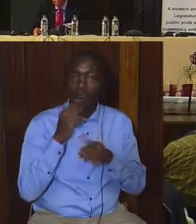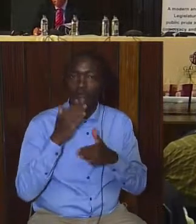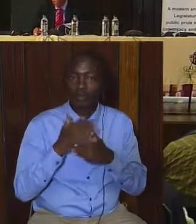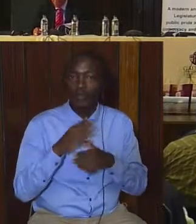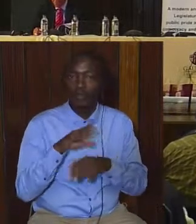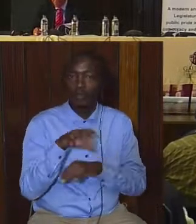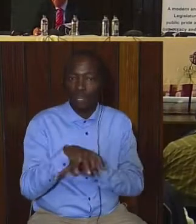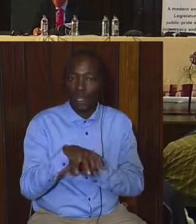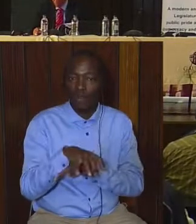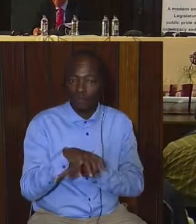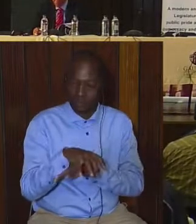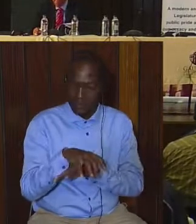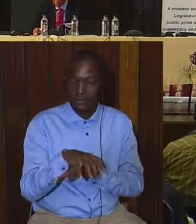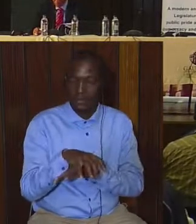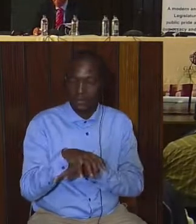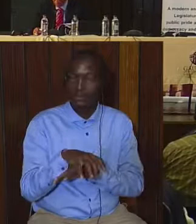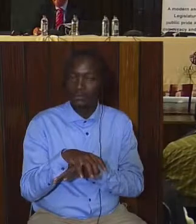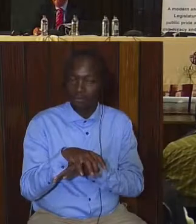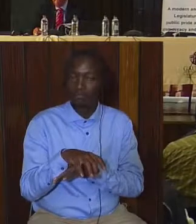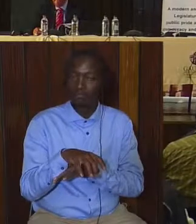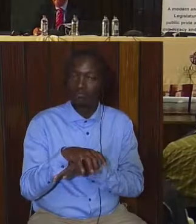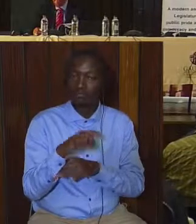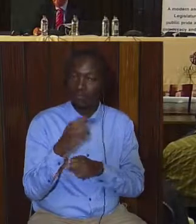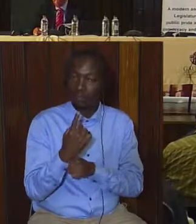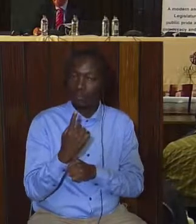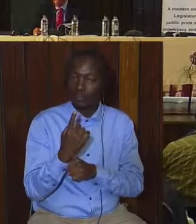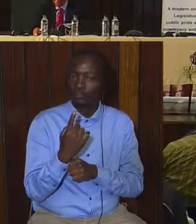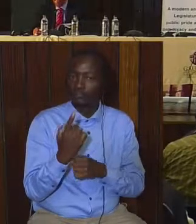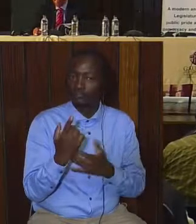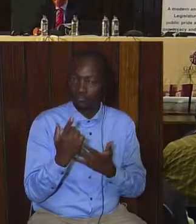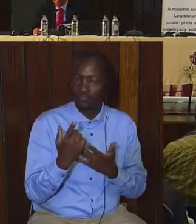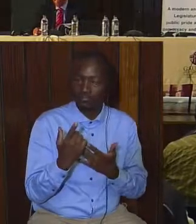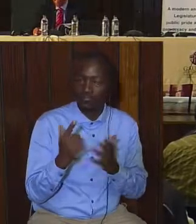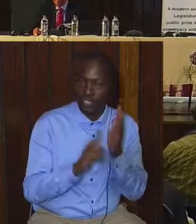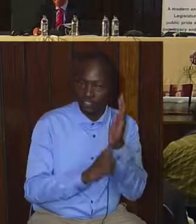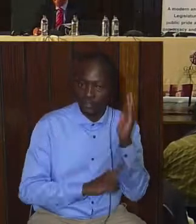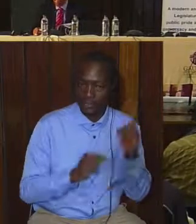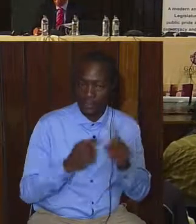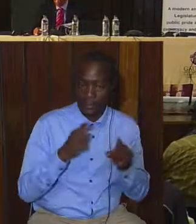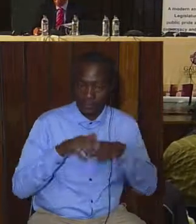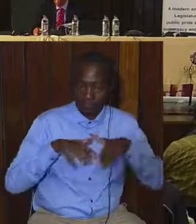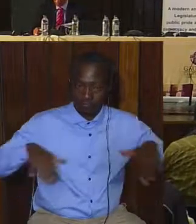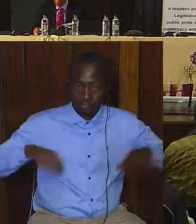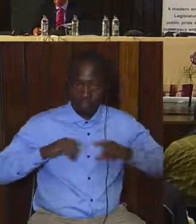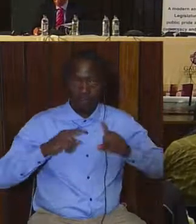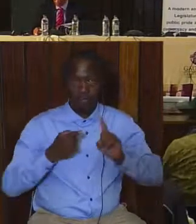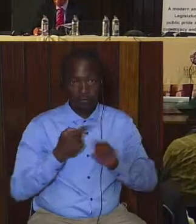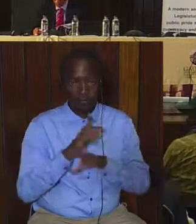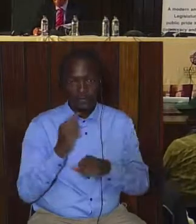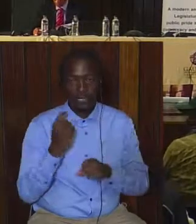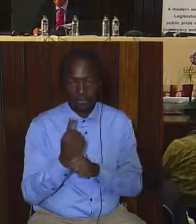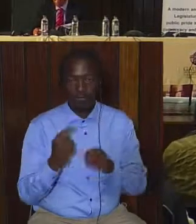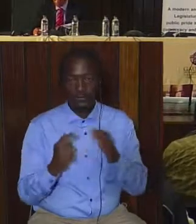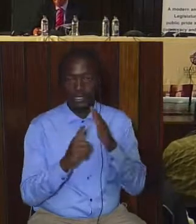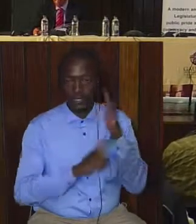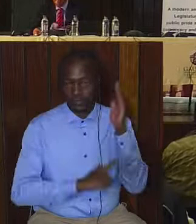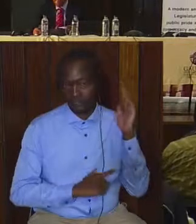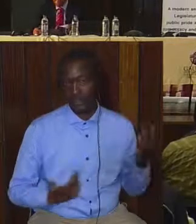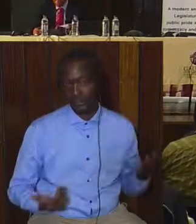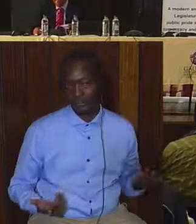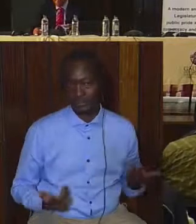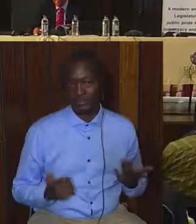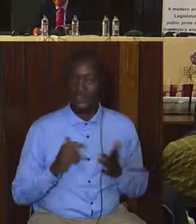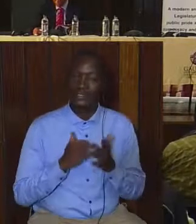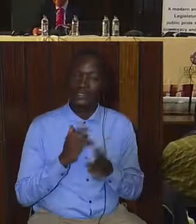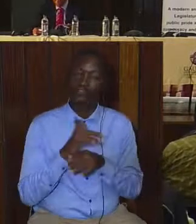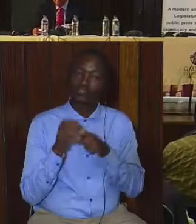the Gauteng provincial government. But here we are from the Gauteng legislature. So I thought I would just explain that and